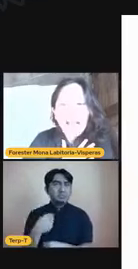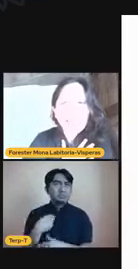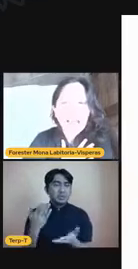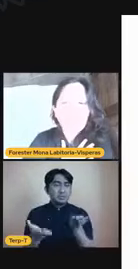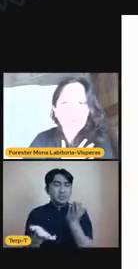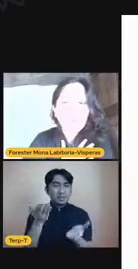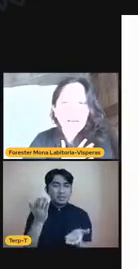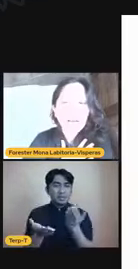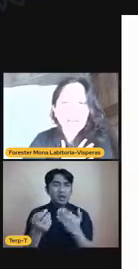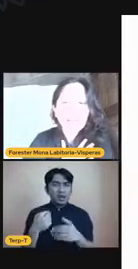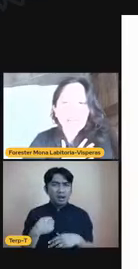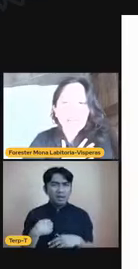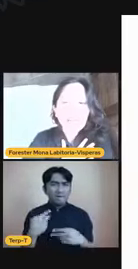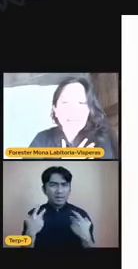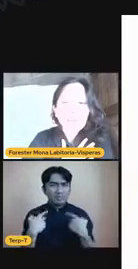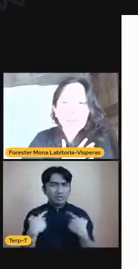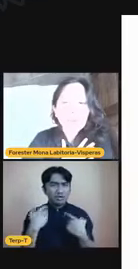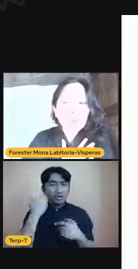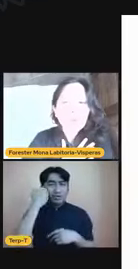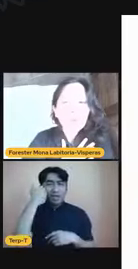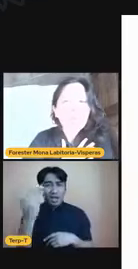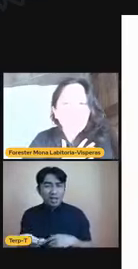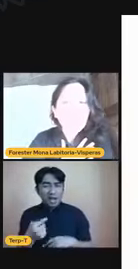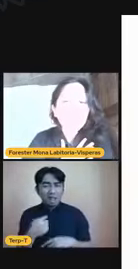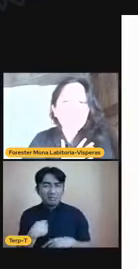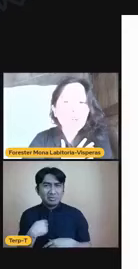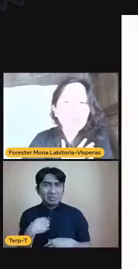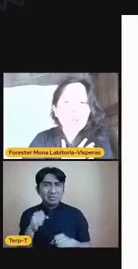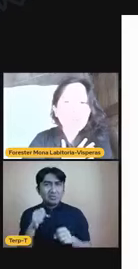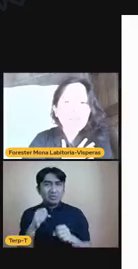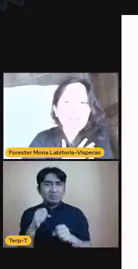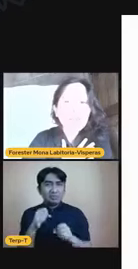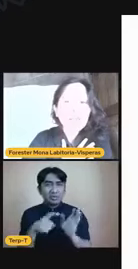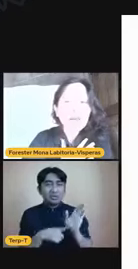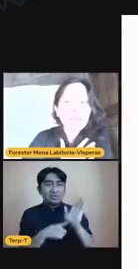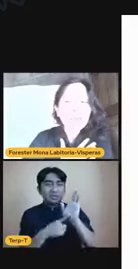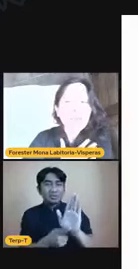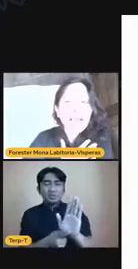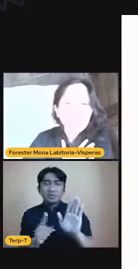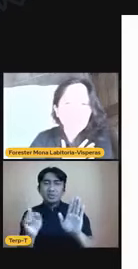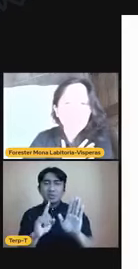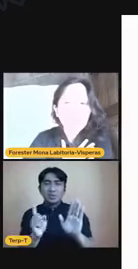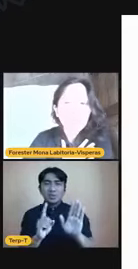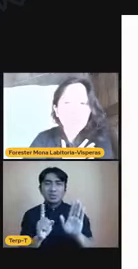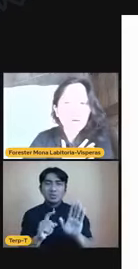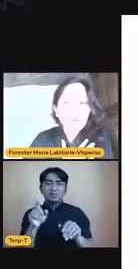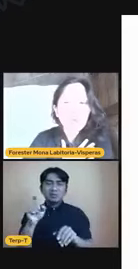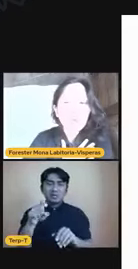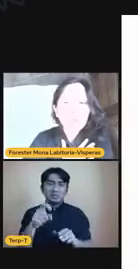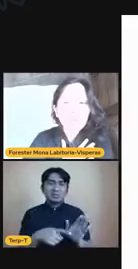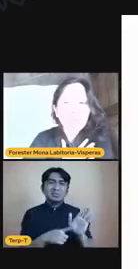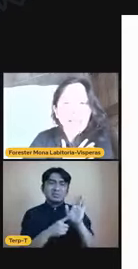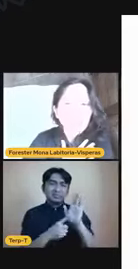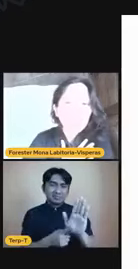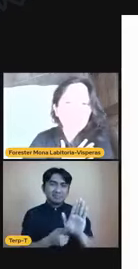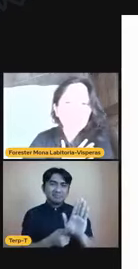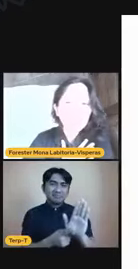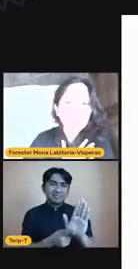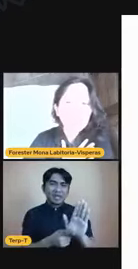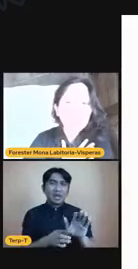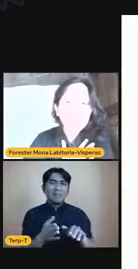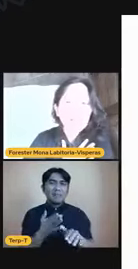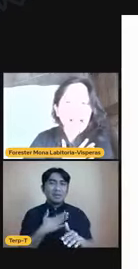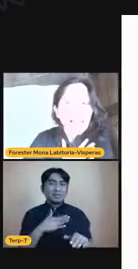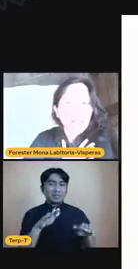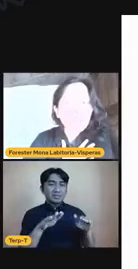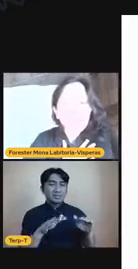maybe I have to die to the image of what I should be or of what my children should